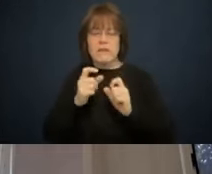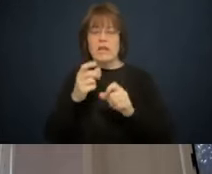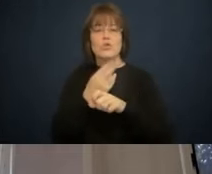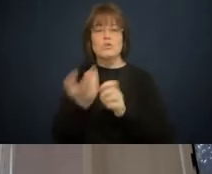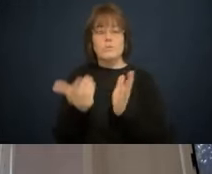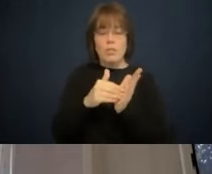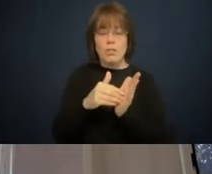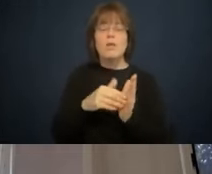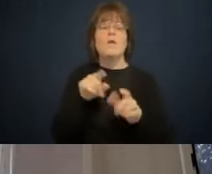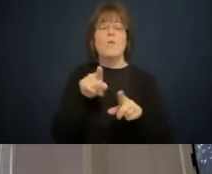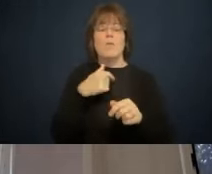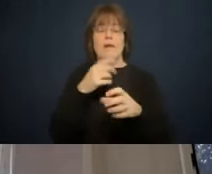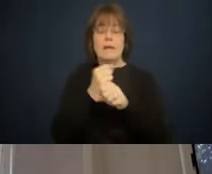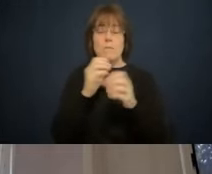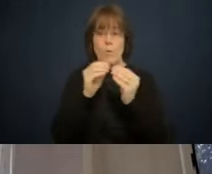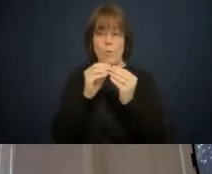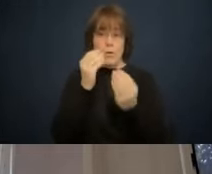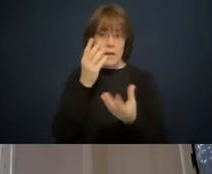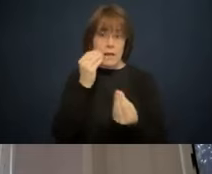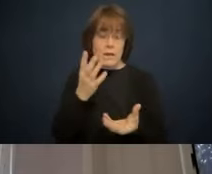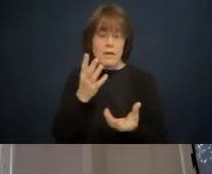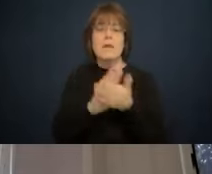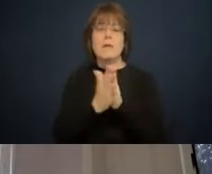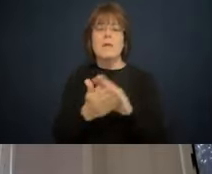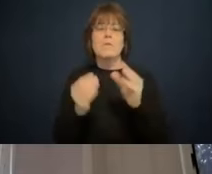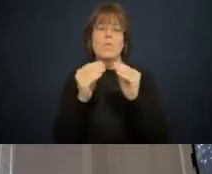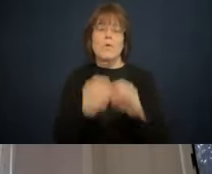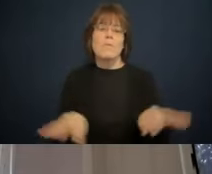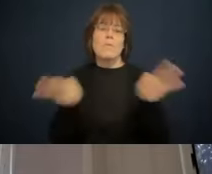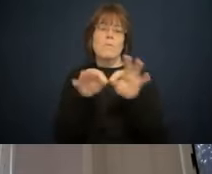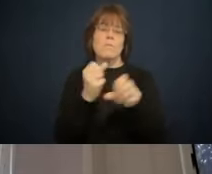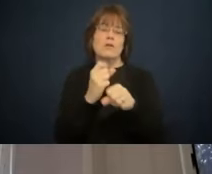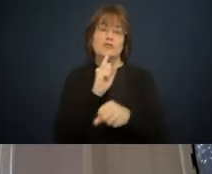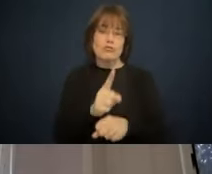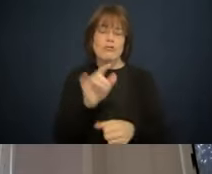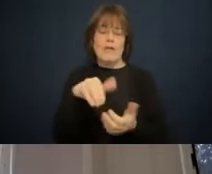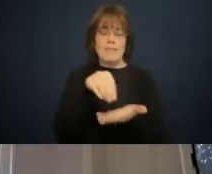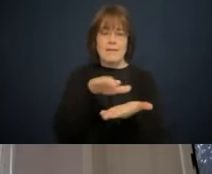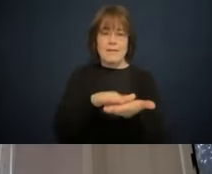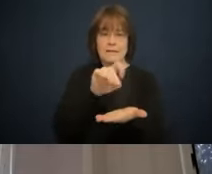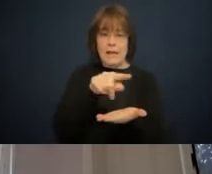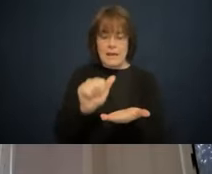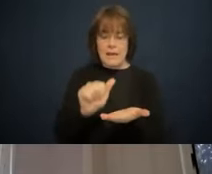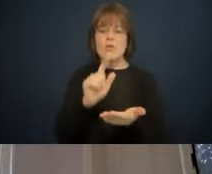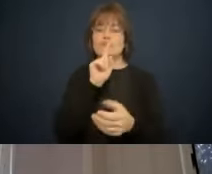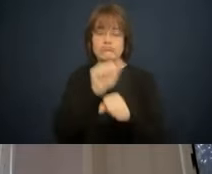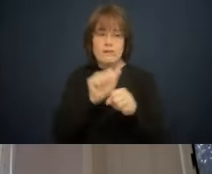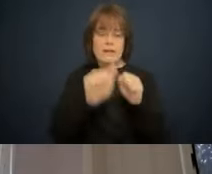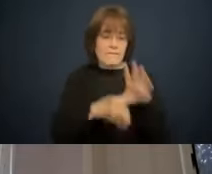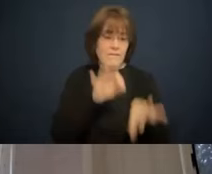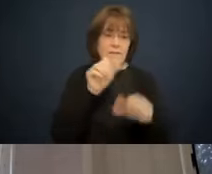reusable. As we're getting more and more data, it's becoming more and more important to make sure that the data are findable and